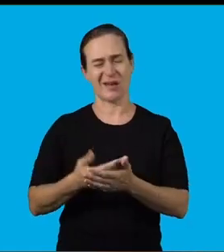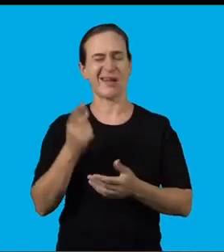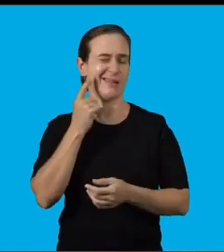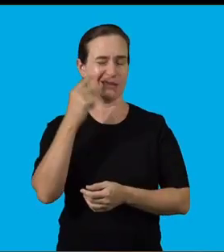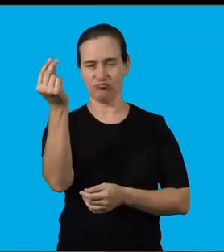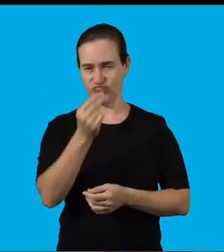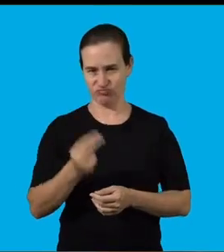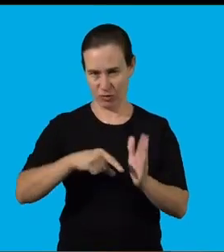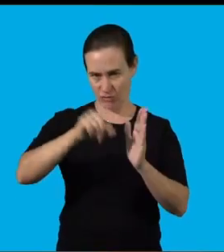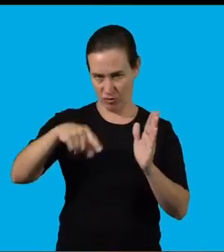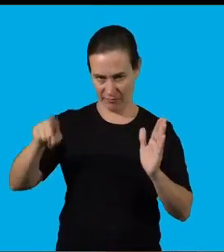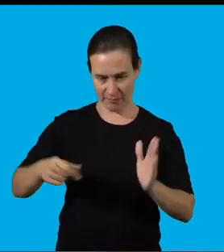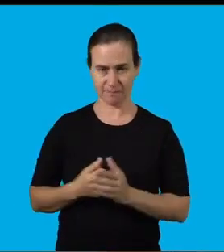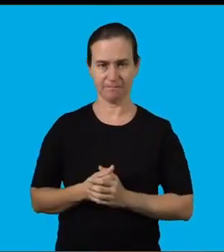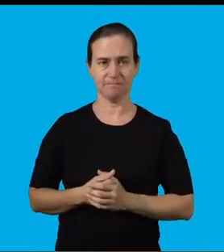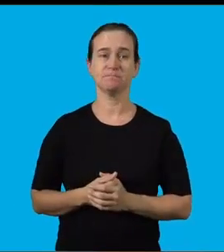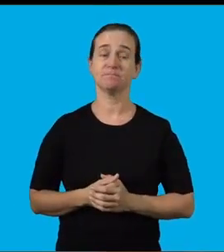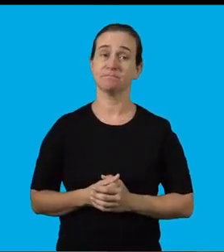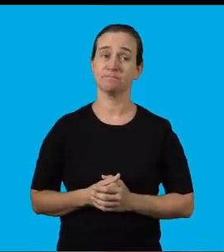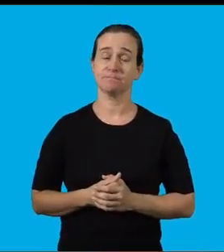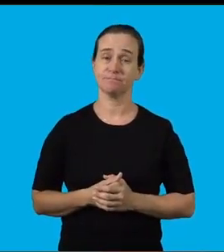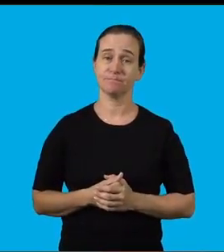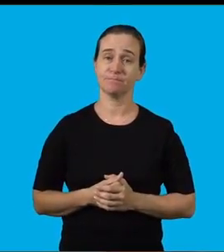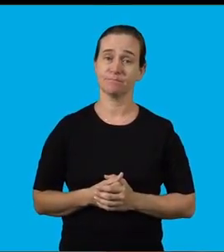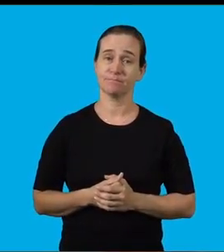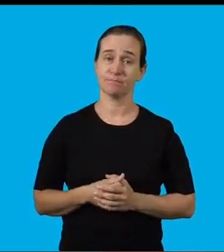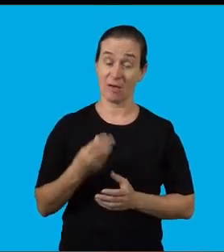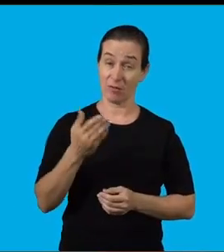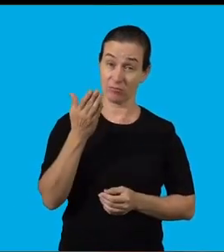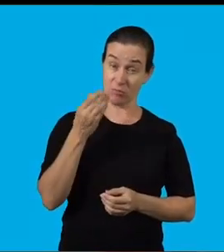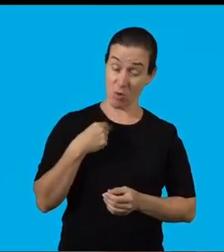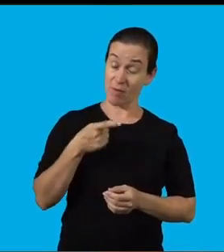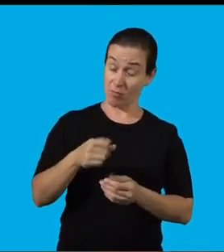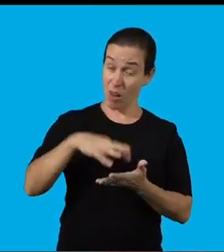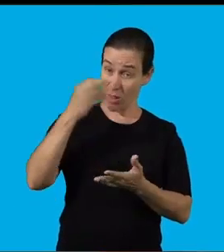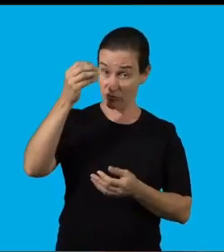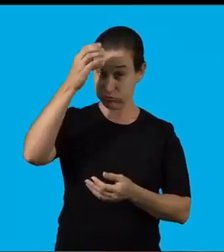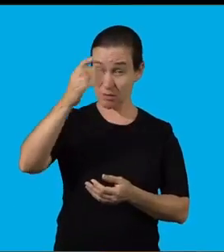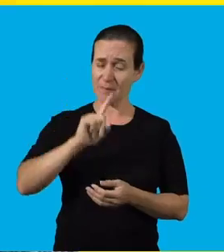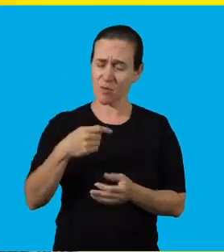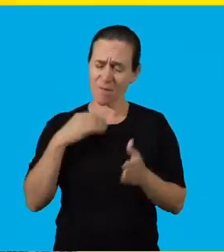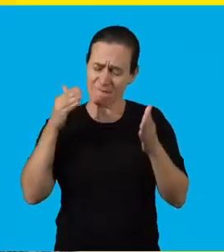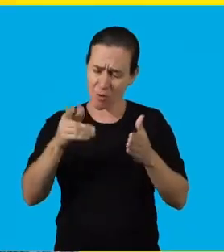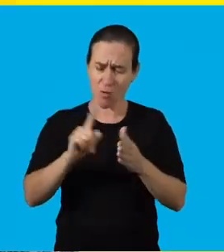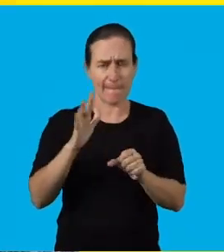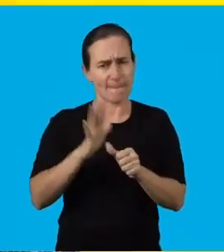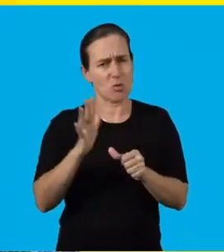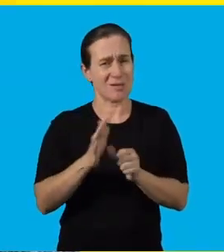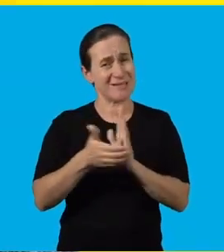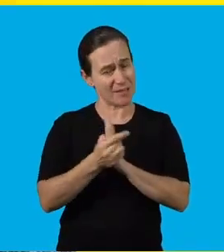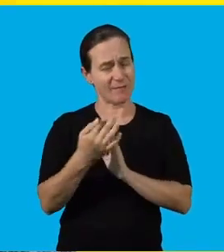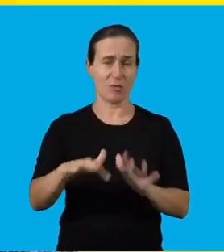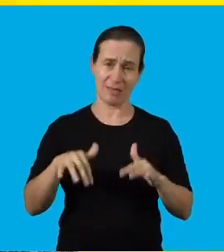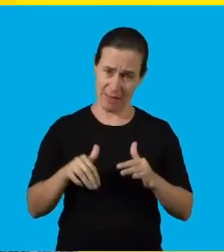we should be able to sketch our graph accurately. Importantly, we'll be touching on all of these concepts, but we're focusing really